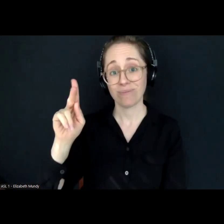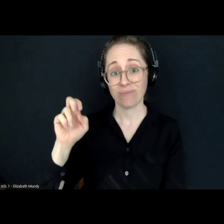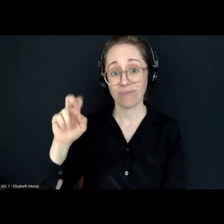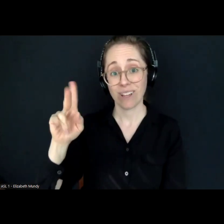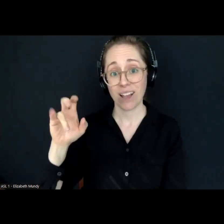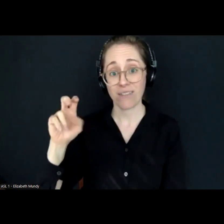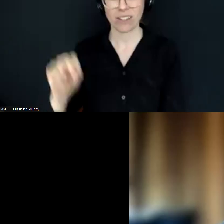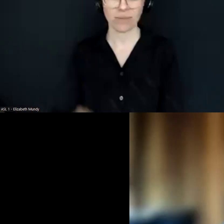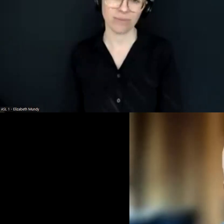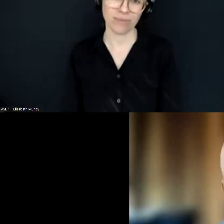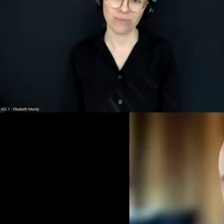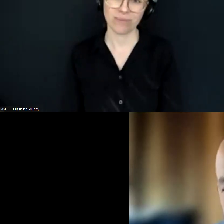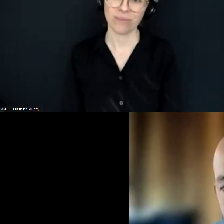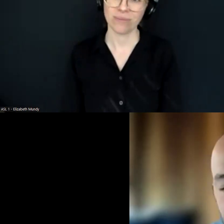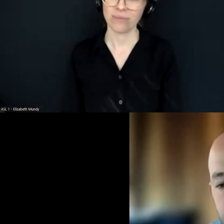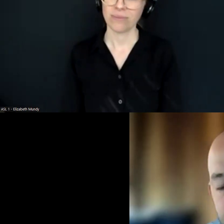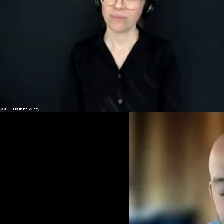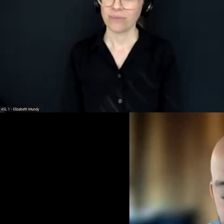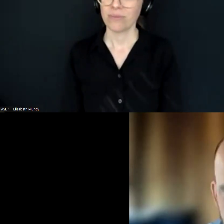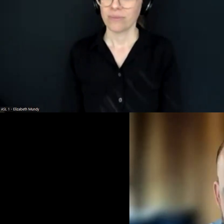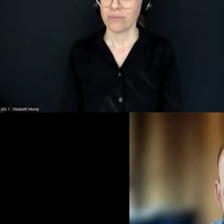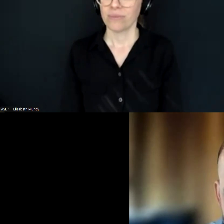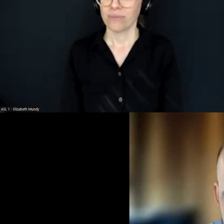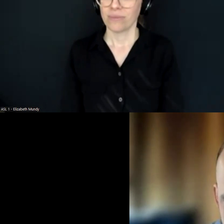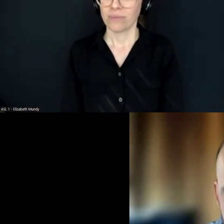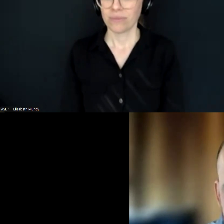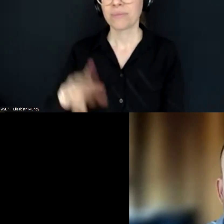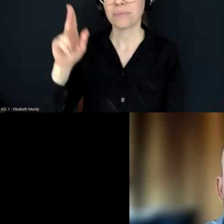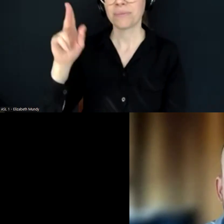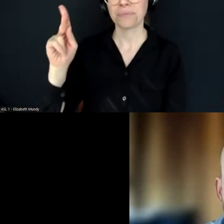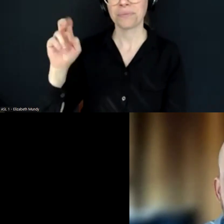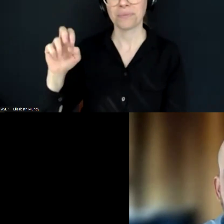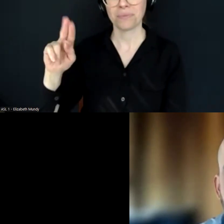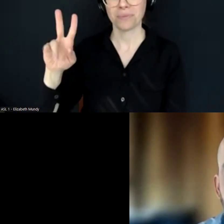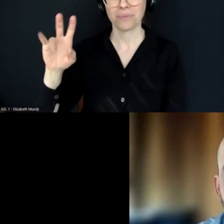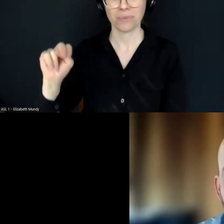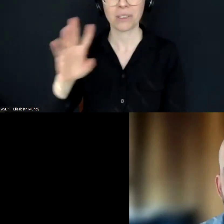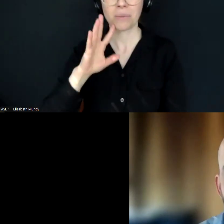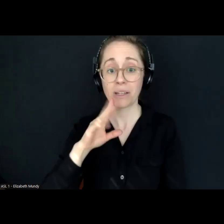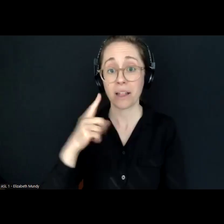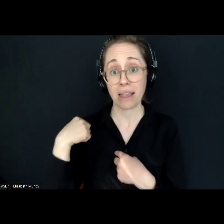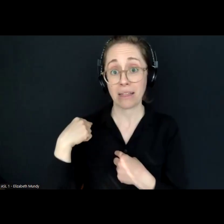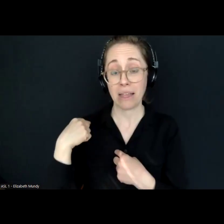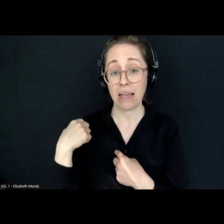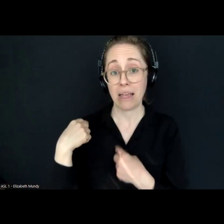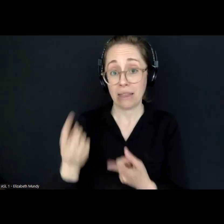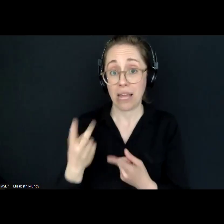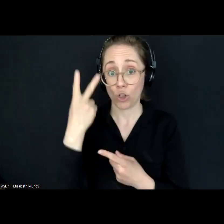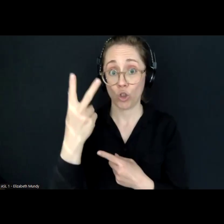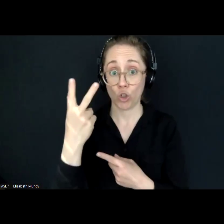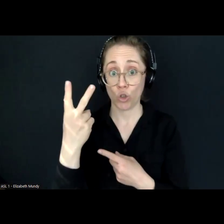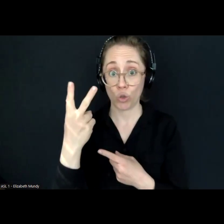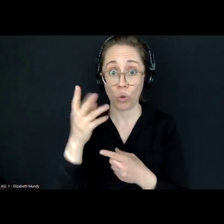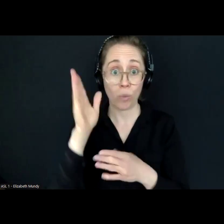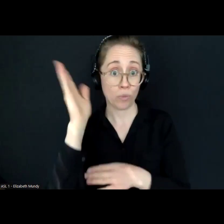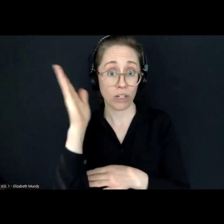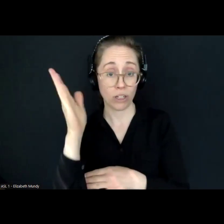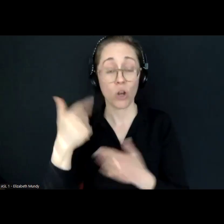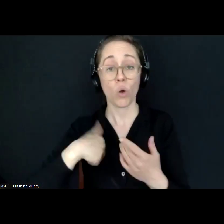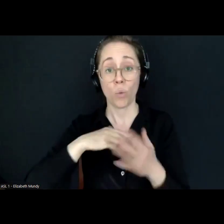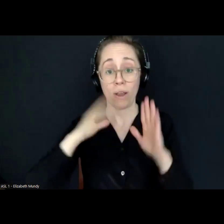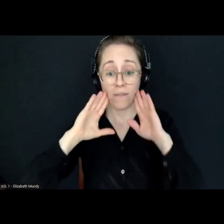Thanks so much, Kathleen. So you heard there from our last two presentations, the two key areas that we would like to see that focus